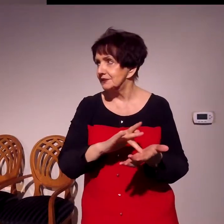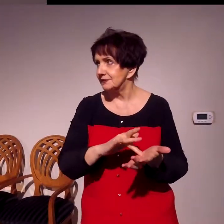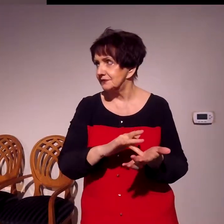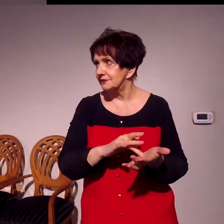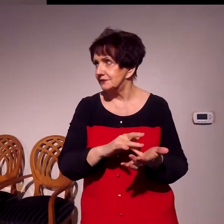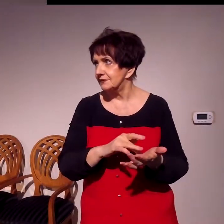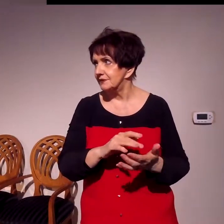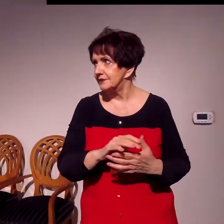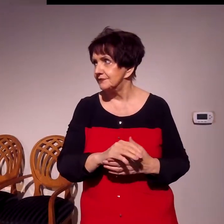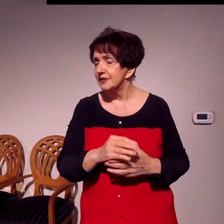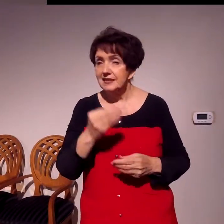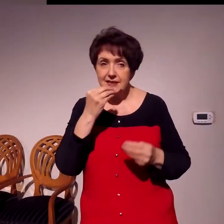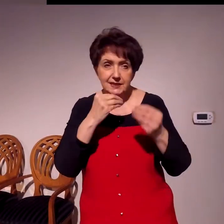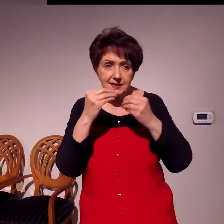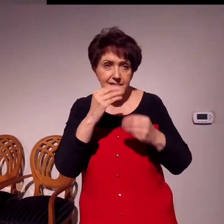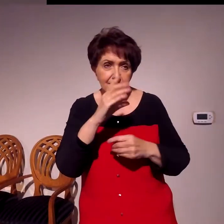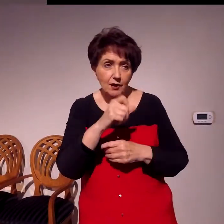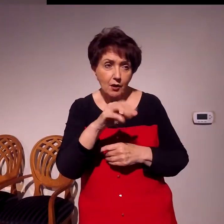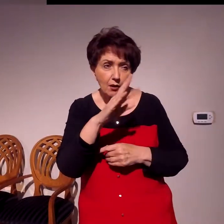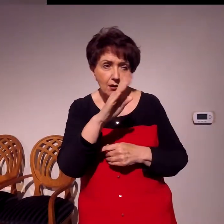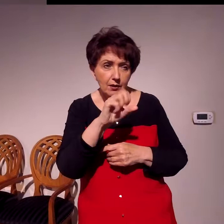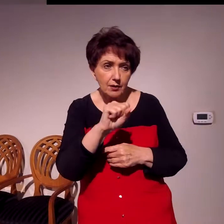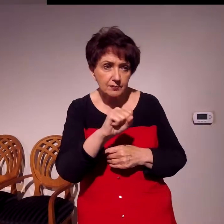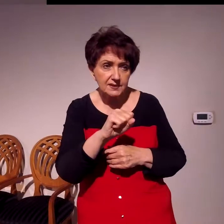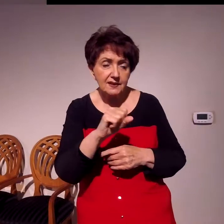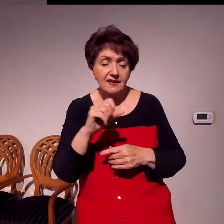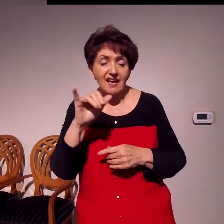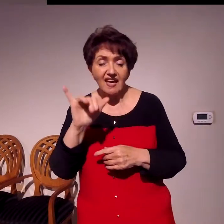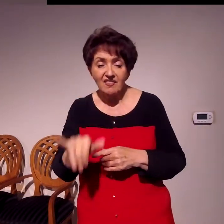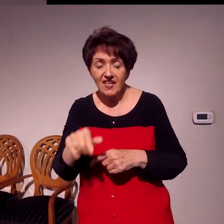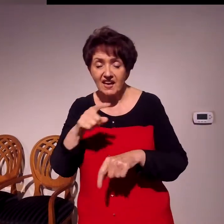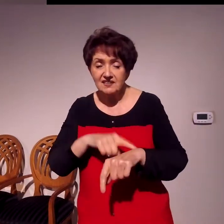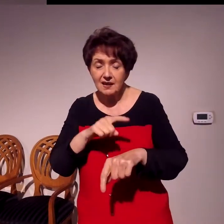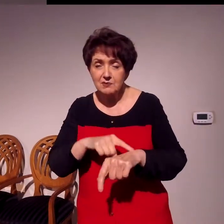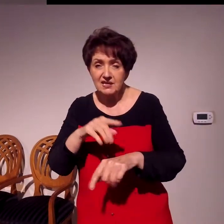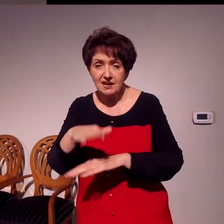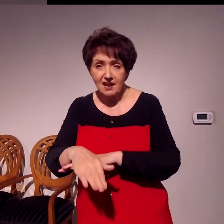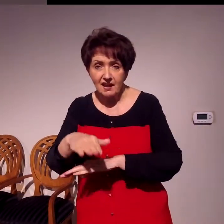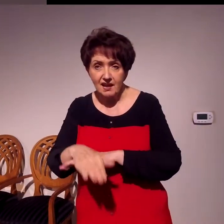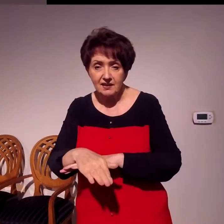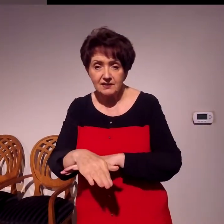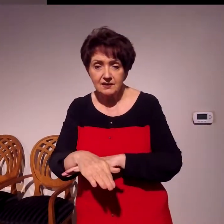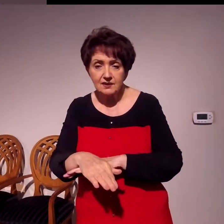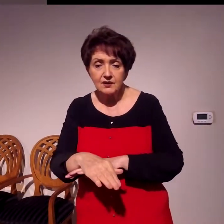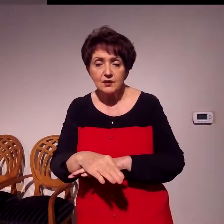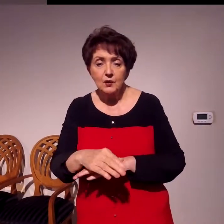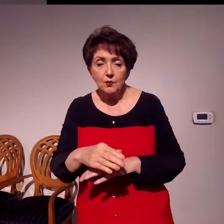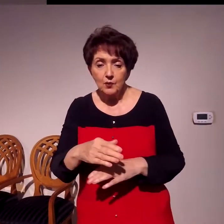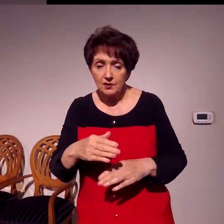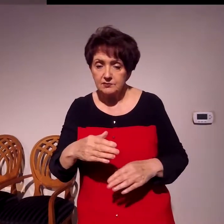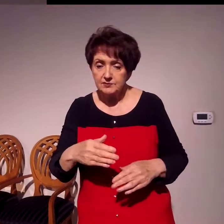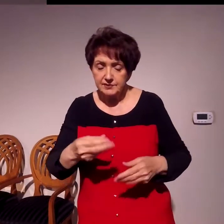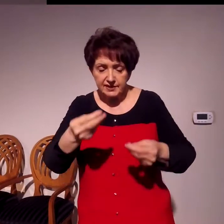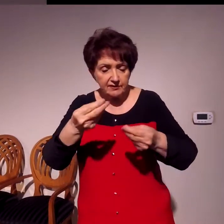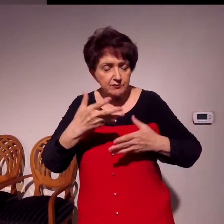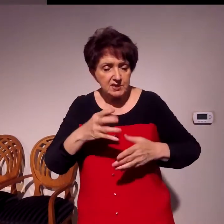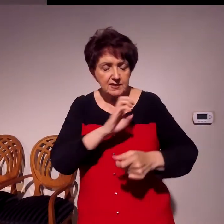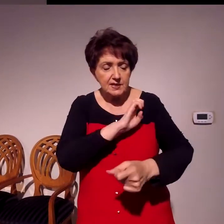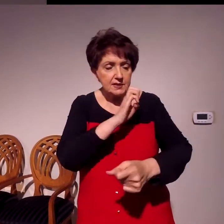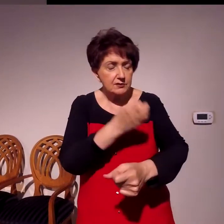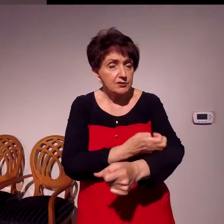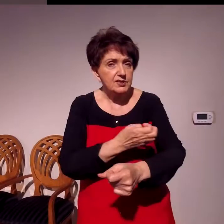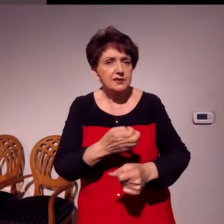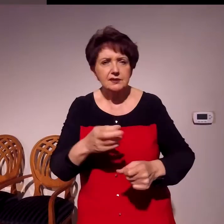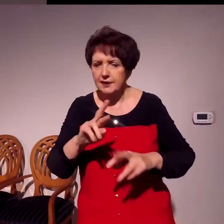the carbohydrates at that time of night would give me a nice boost to get ready for bed, and then I would have the